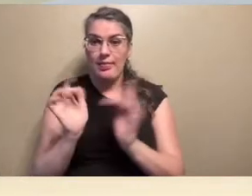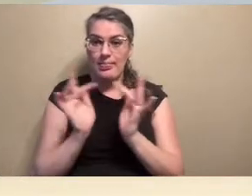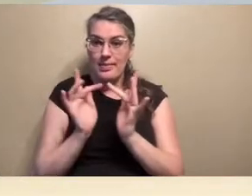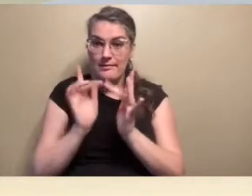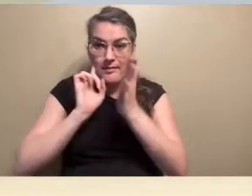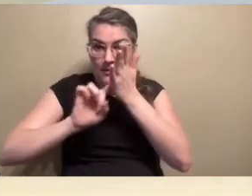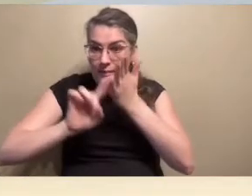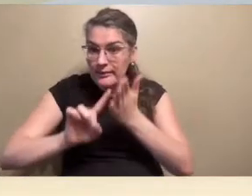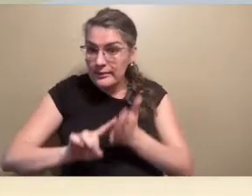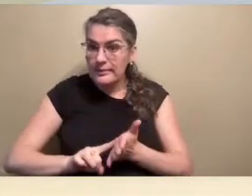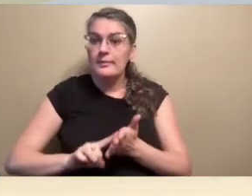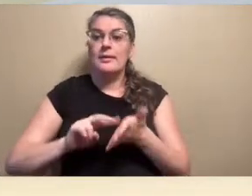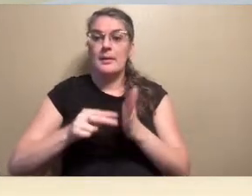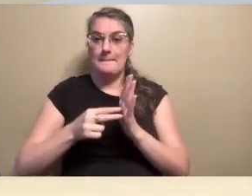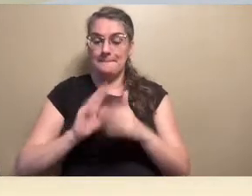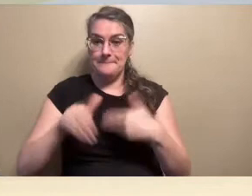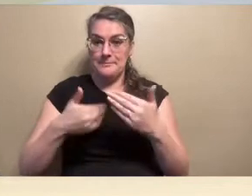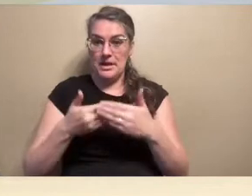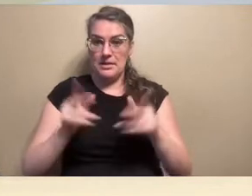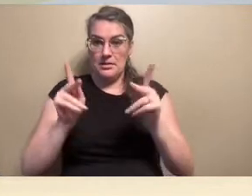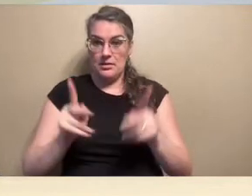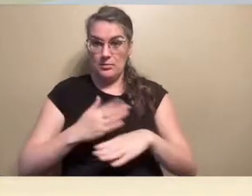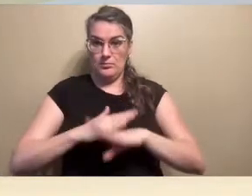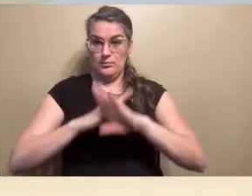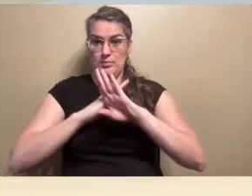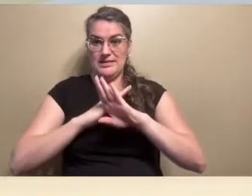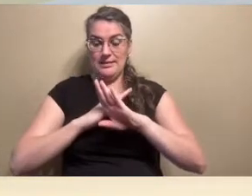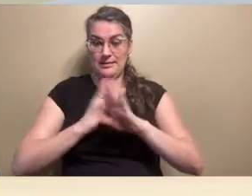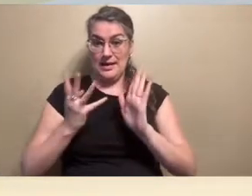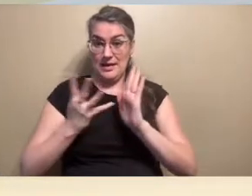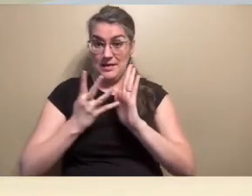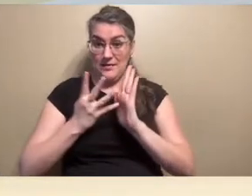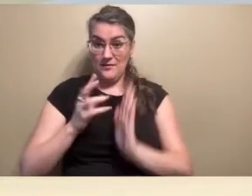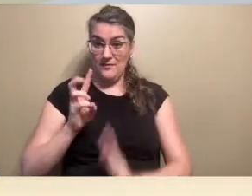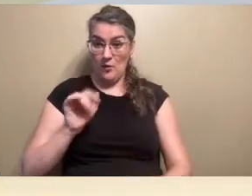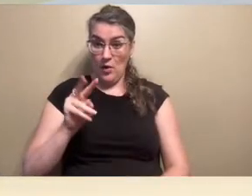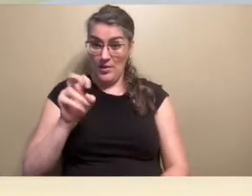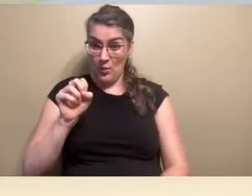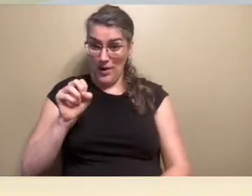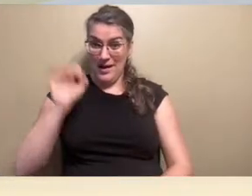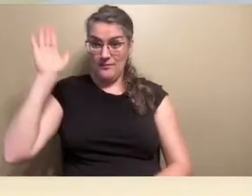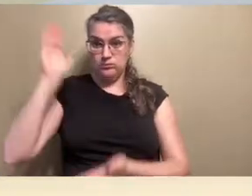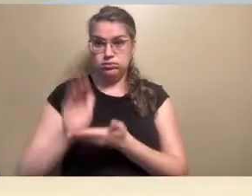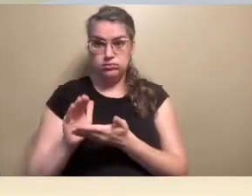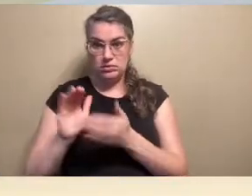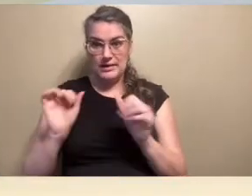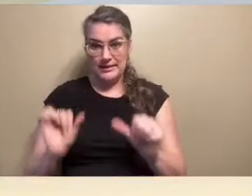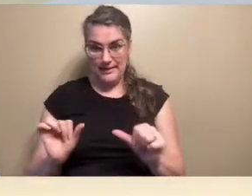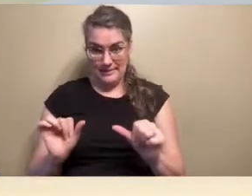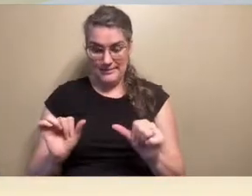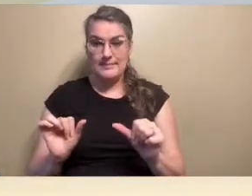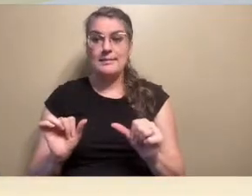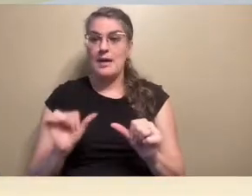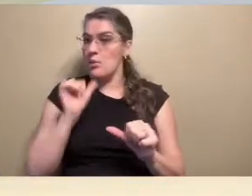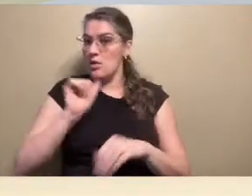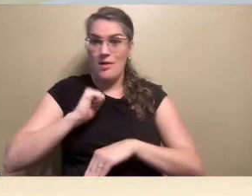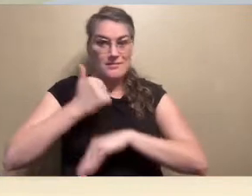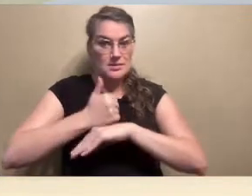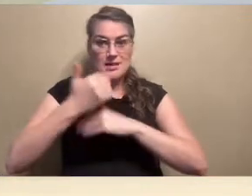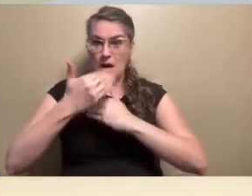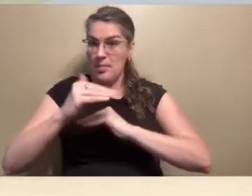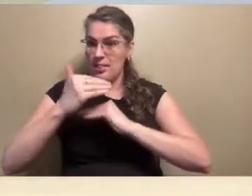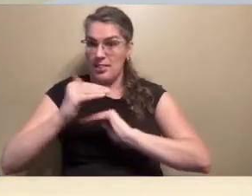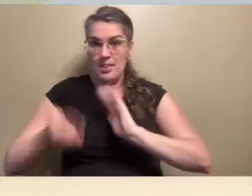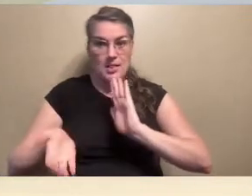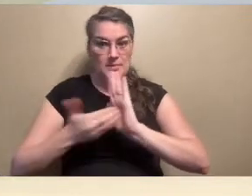protect island residents and our healthcare system from the fourth wave and avoid reimposing restrictions such as gathering limits, as long as we do